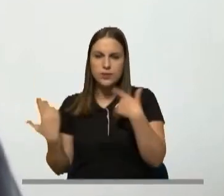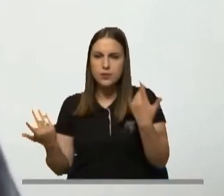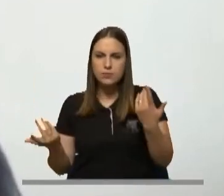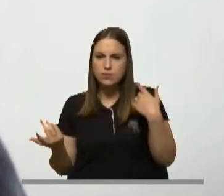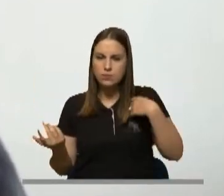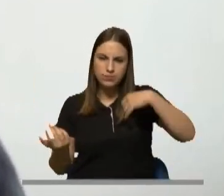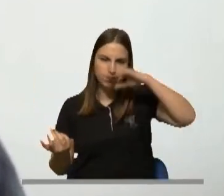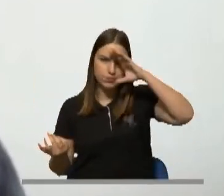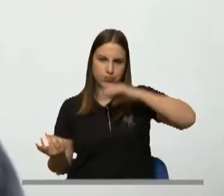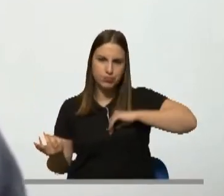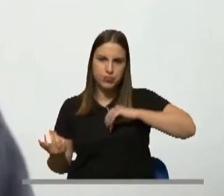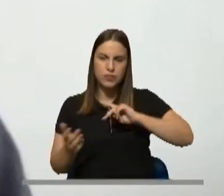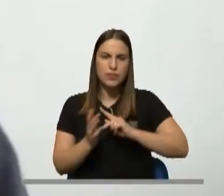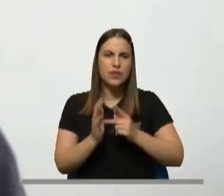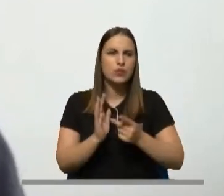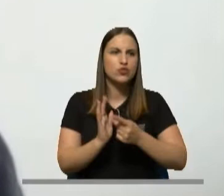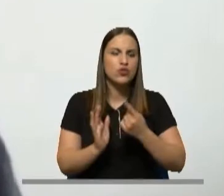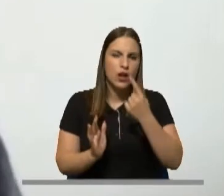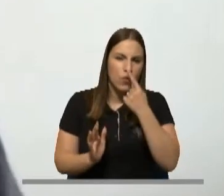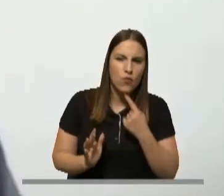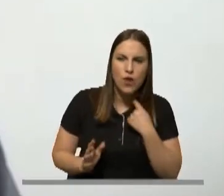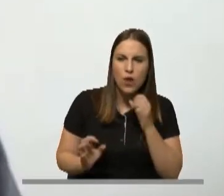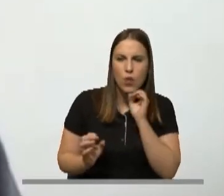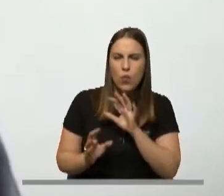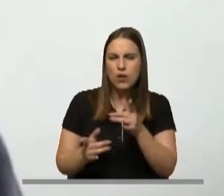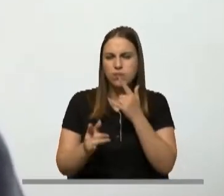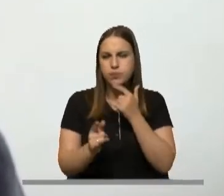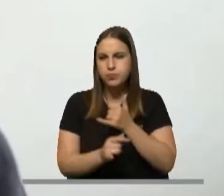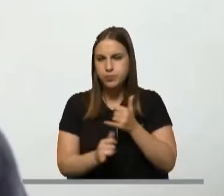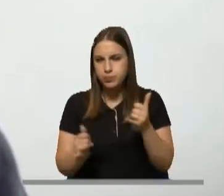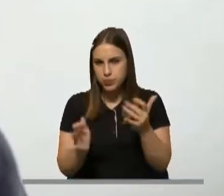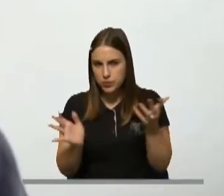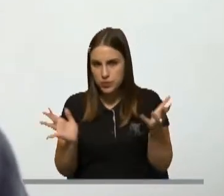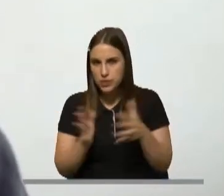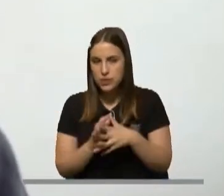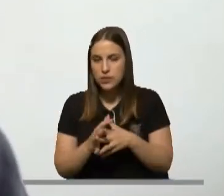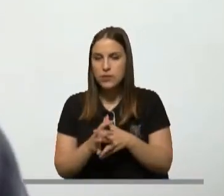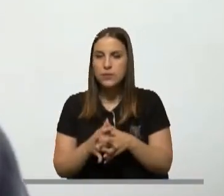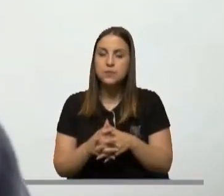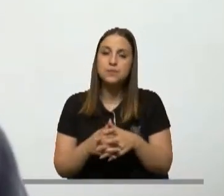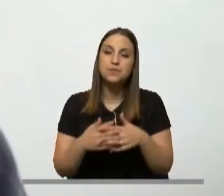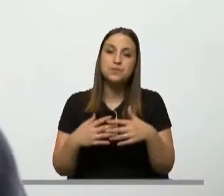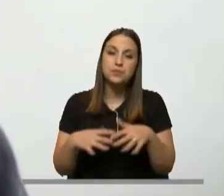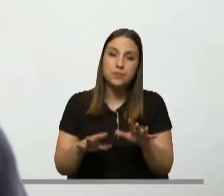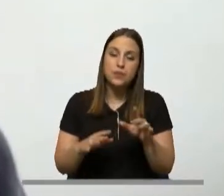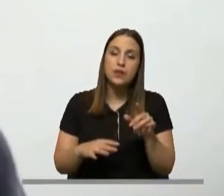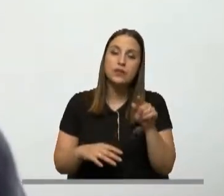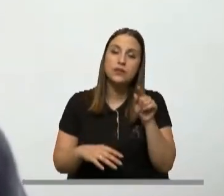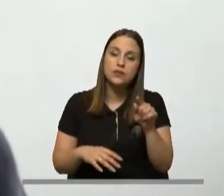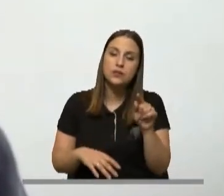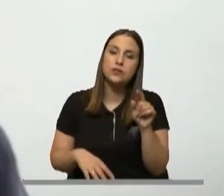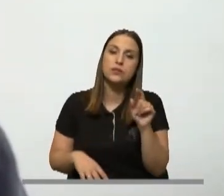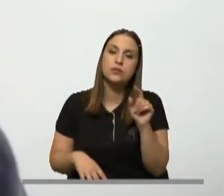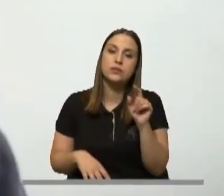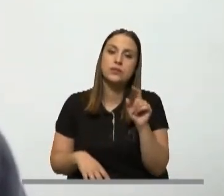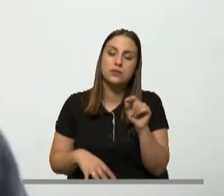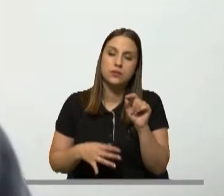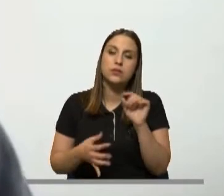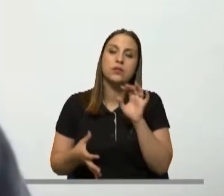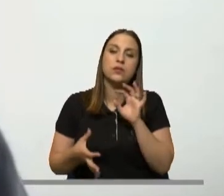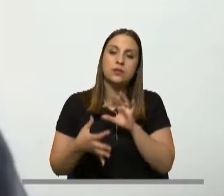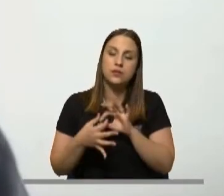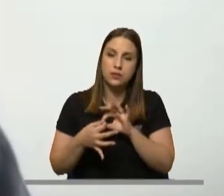by infallible technologies. All processes of technification tend to model or